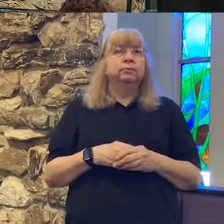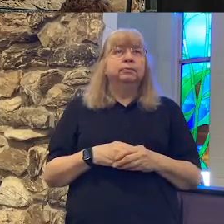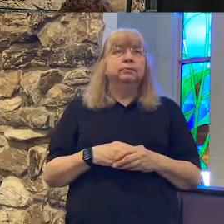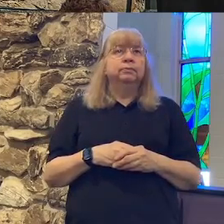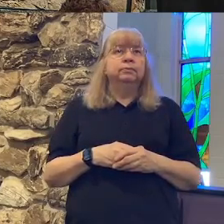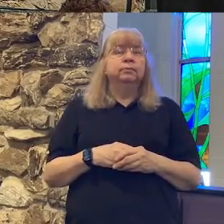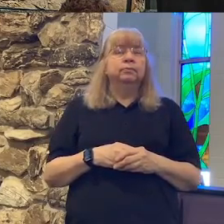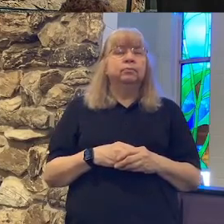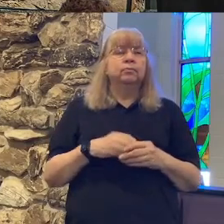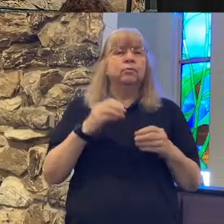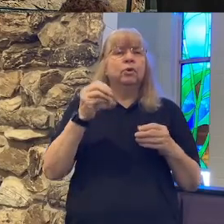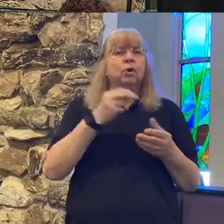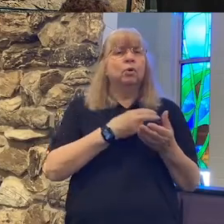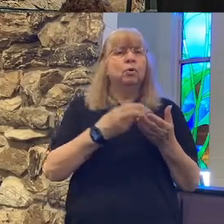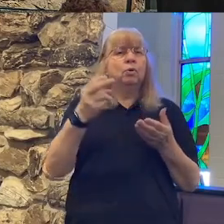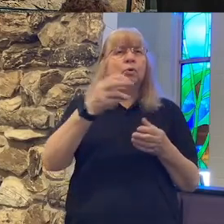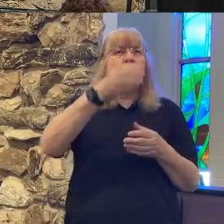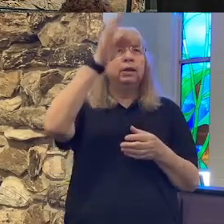O Holy God,